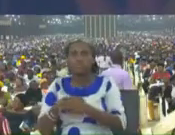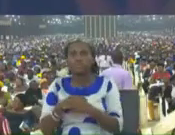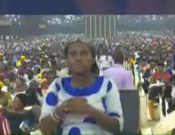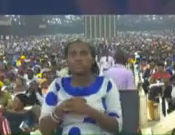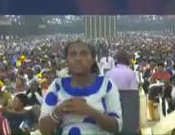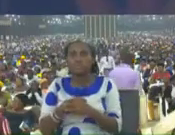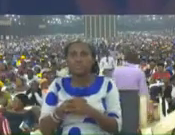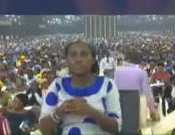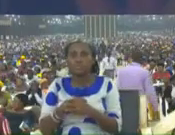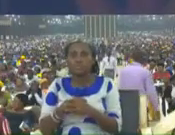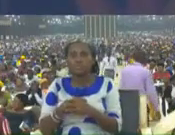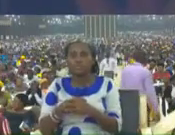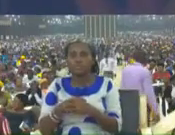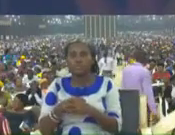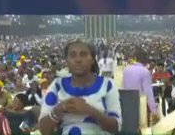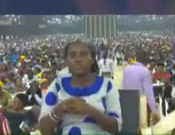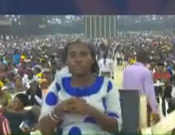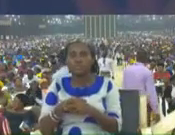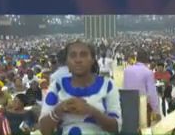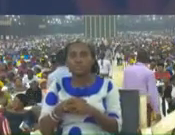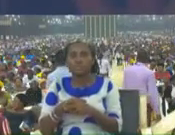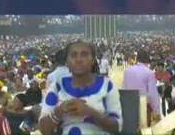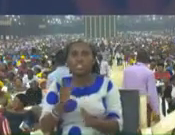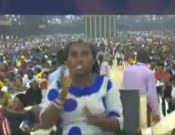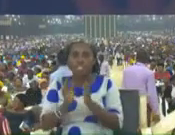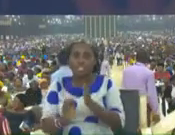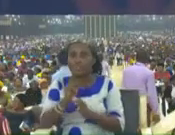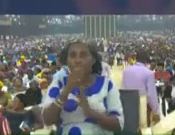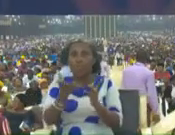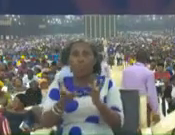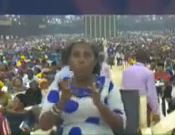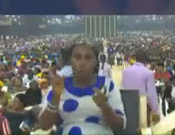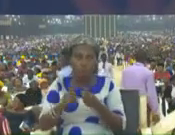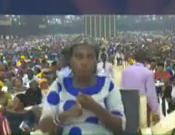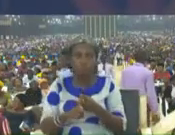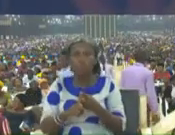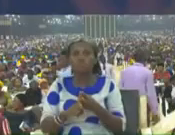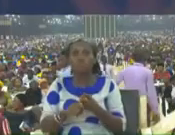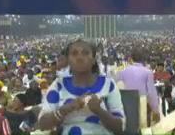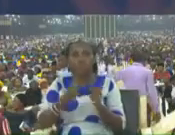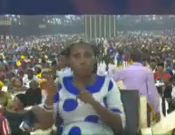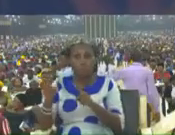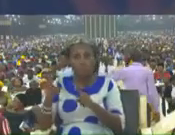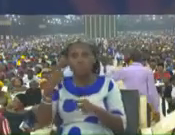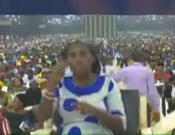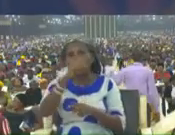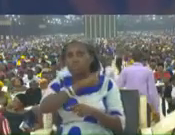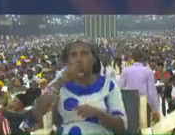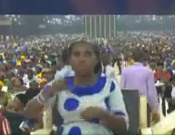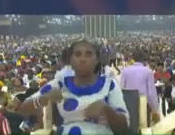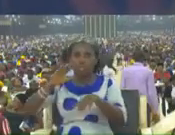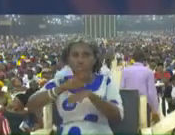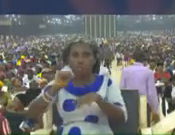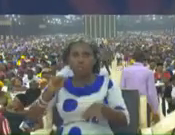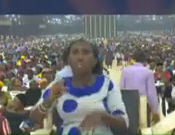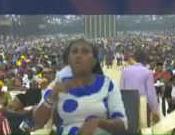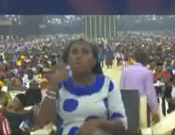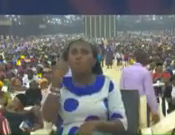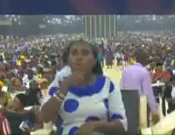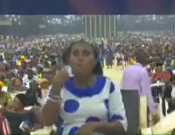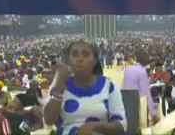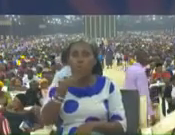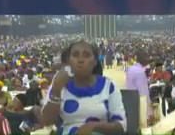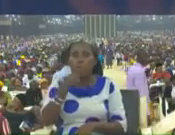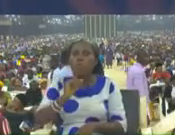the rest of the service. But if you want to come, the Lord is calling now. Who is on